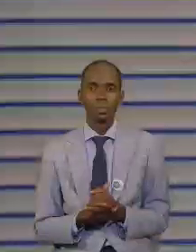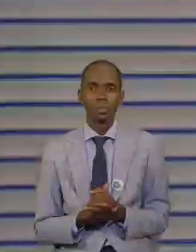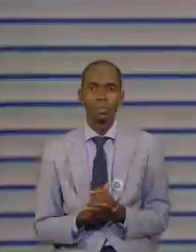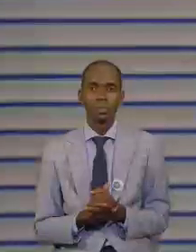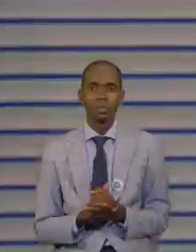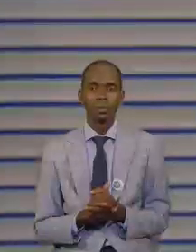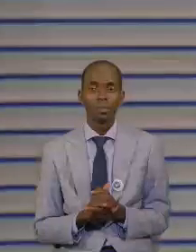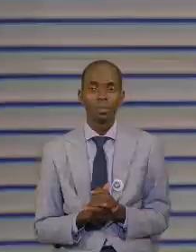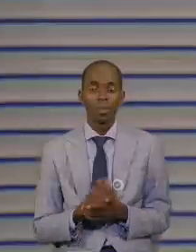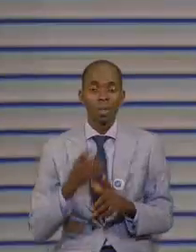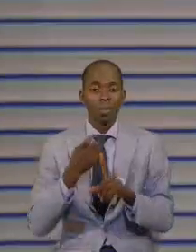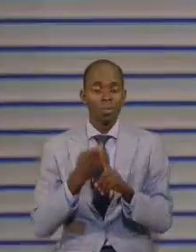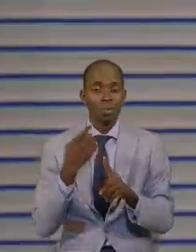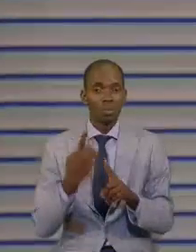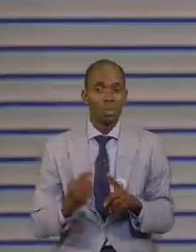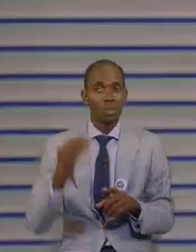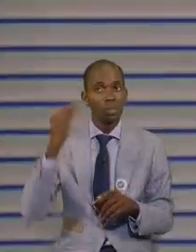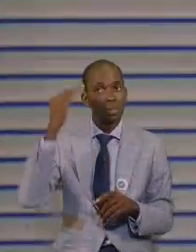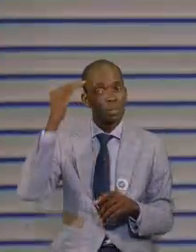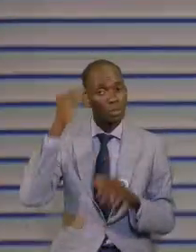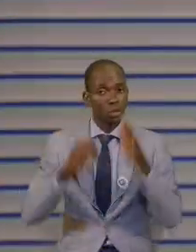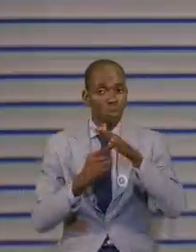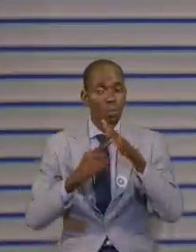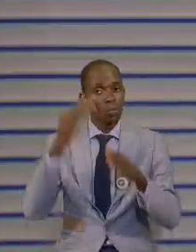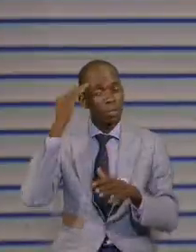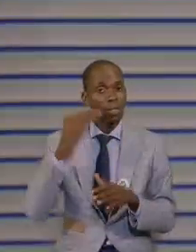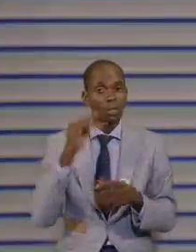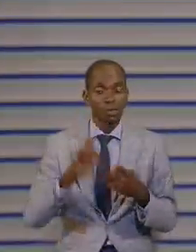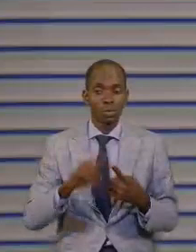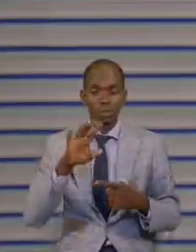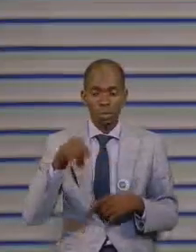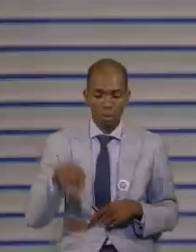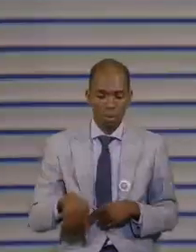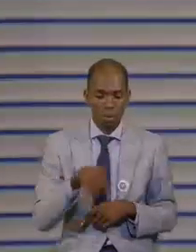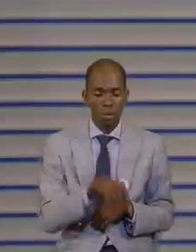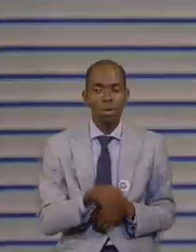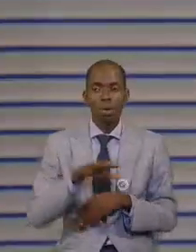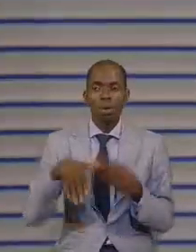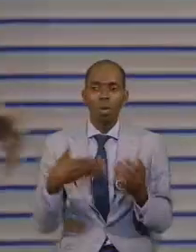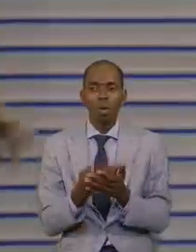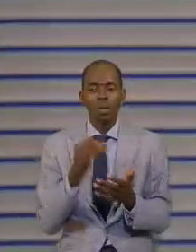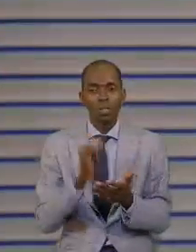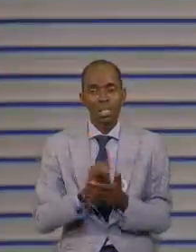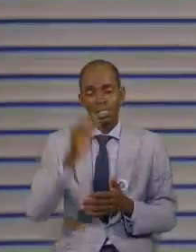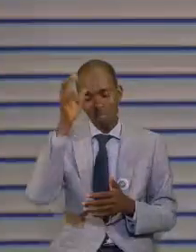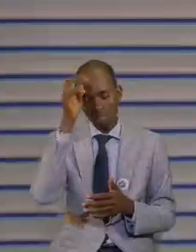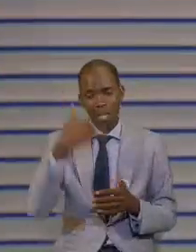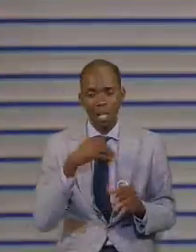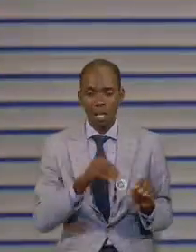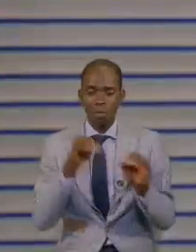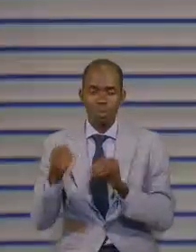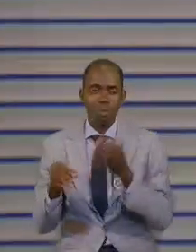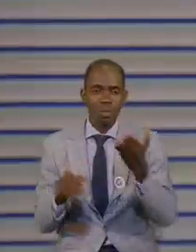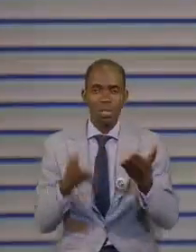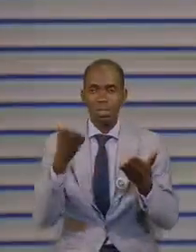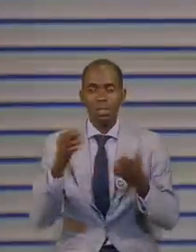From the top of your head to the tip of your toe, all that Satan has deposited here, there, and there, I knock